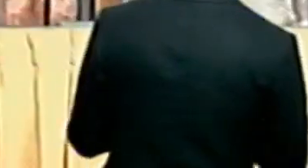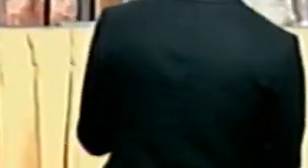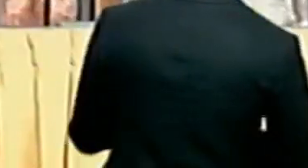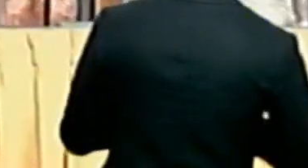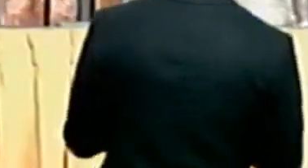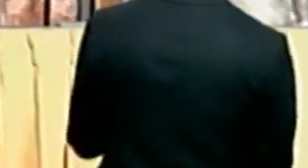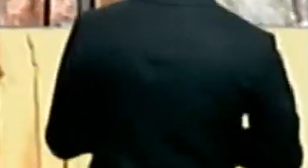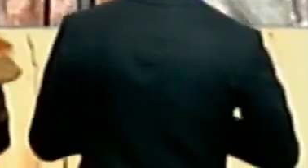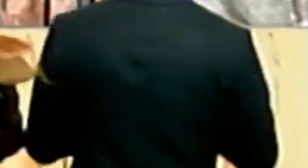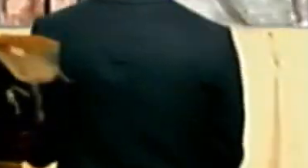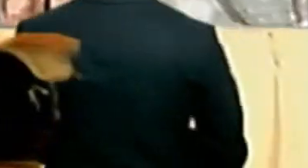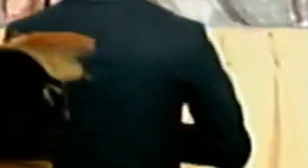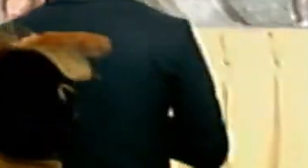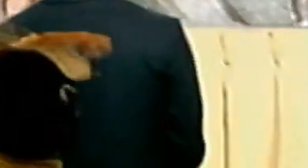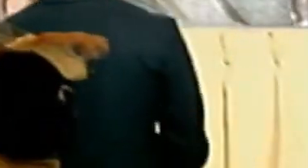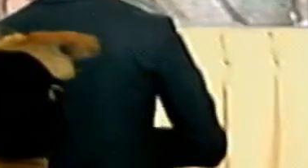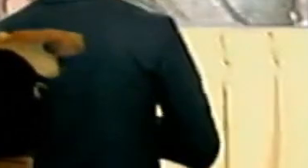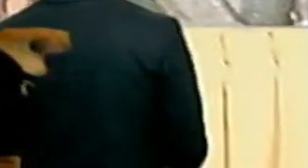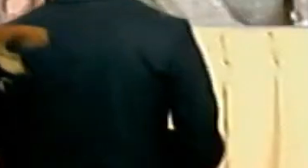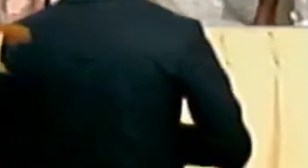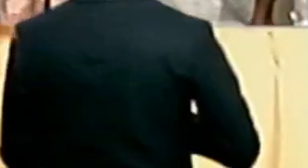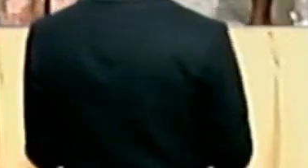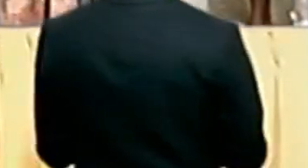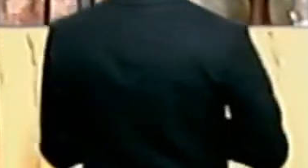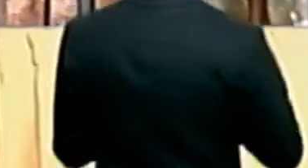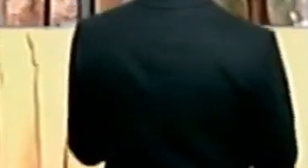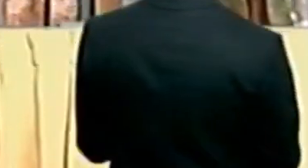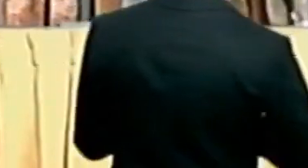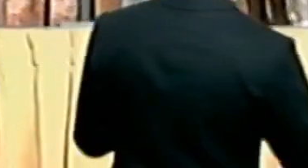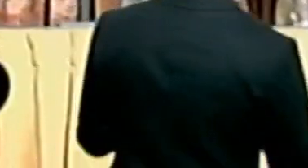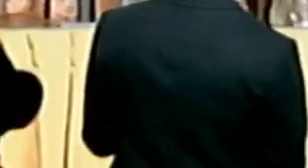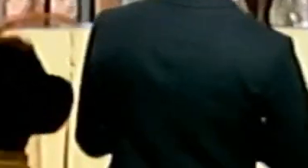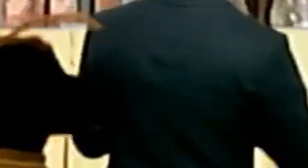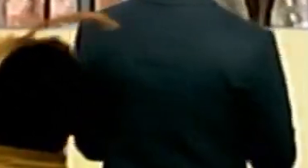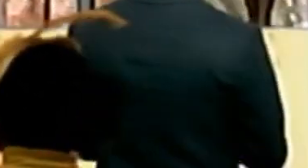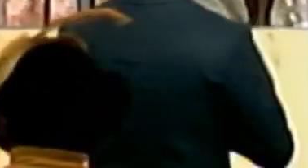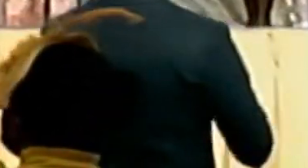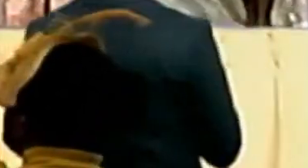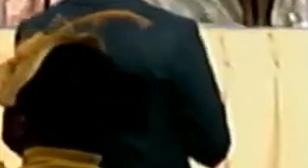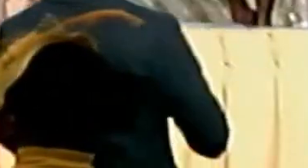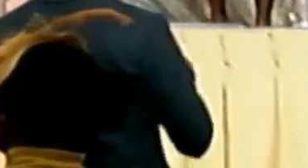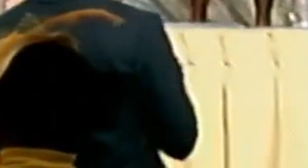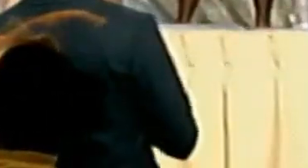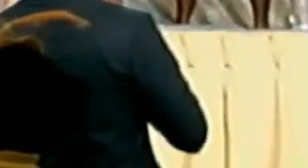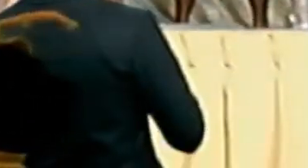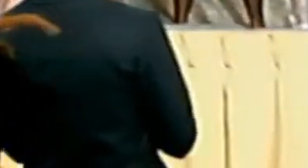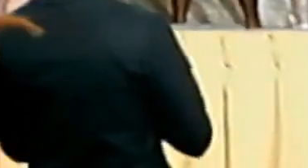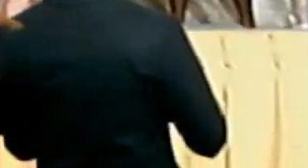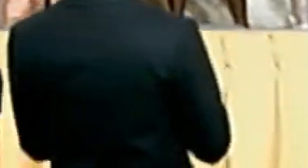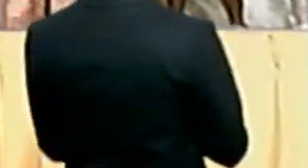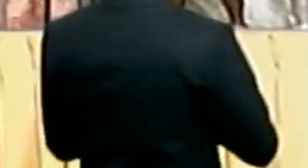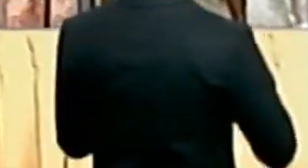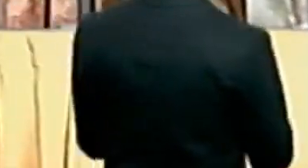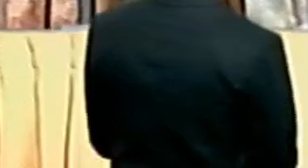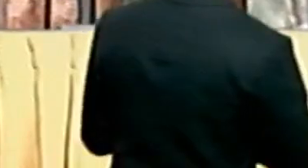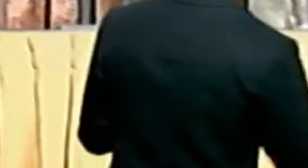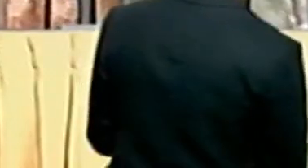name. I've come to say how much I love